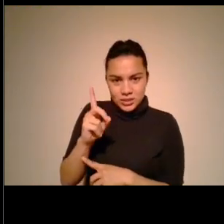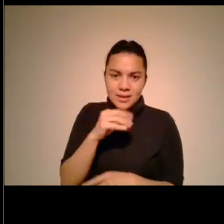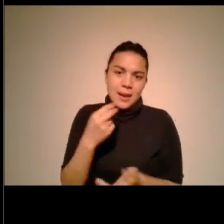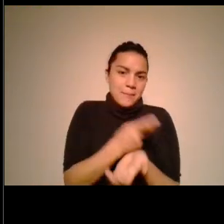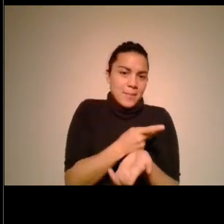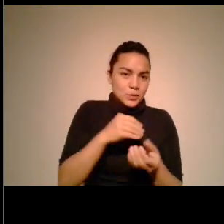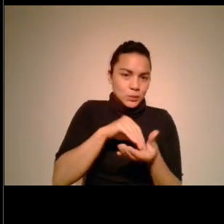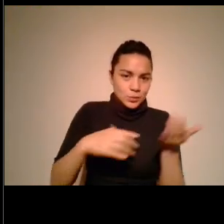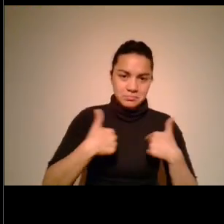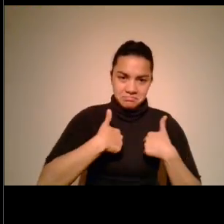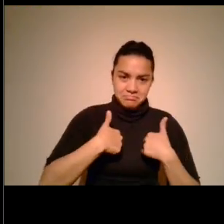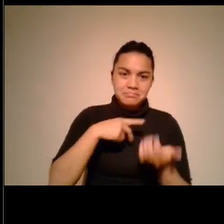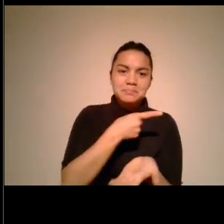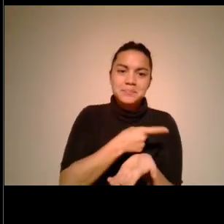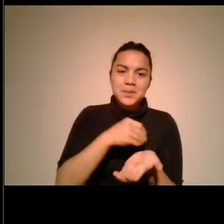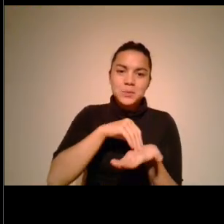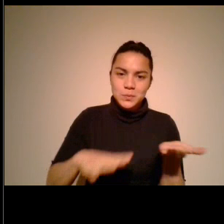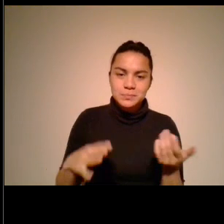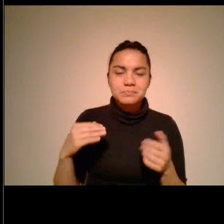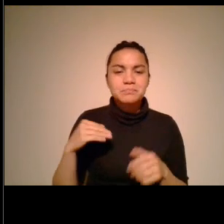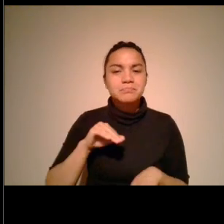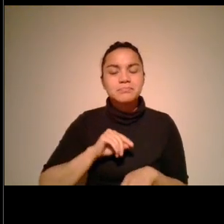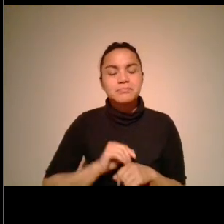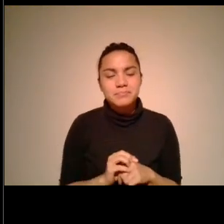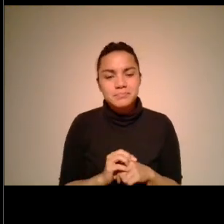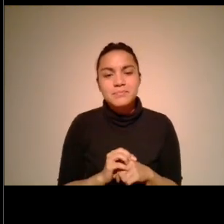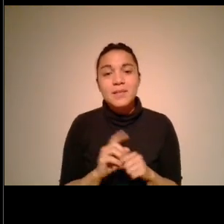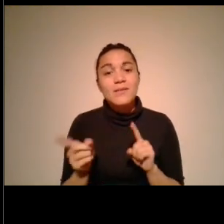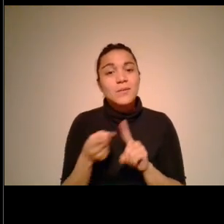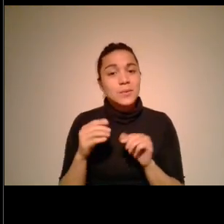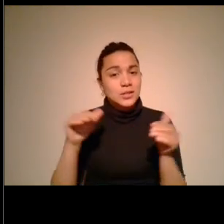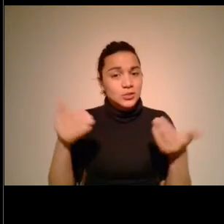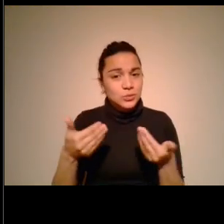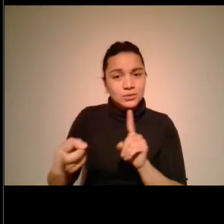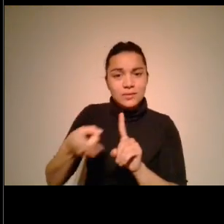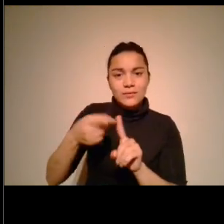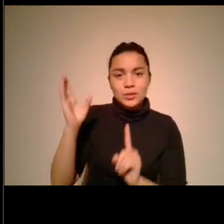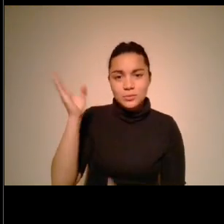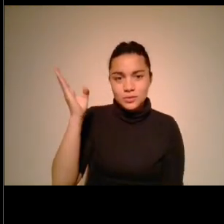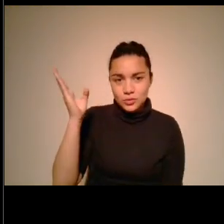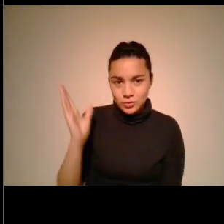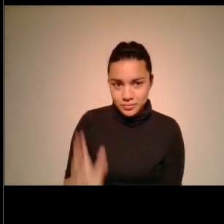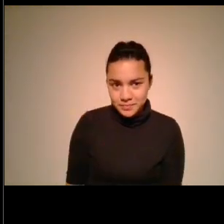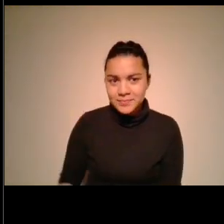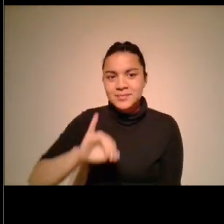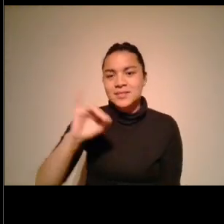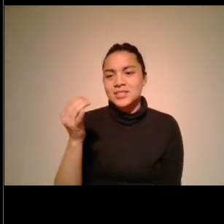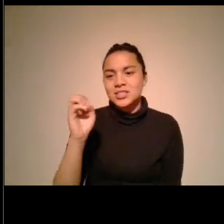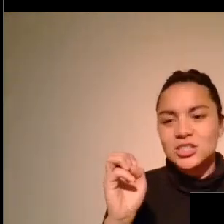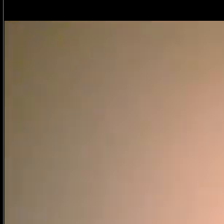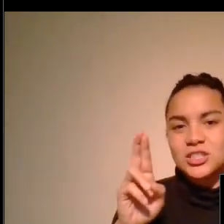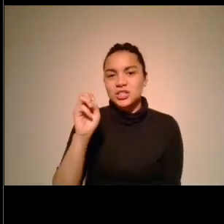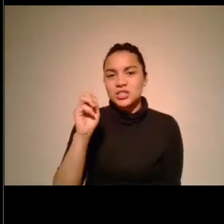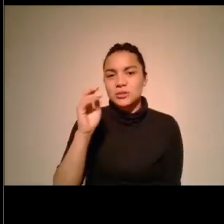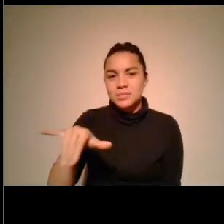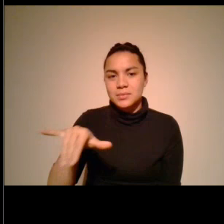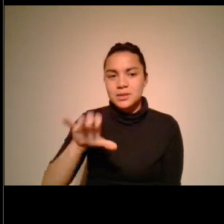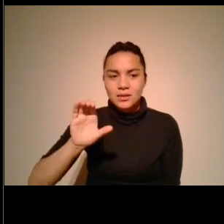So first, I'd like to introduce the first speaker, who's going to be Jeremy Calder, they, them,